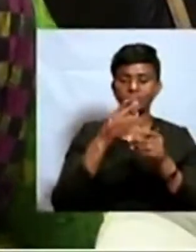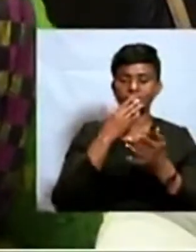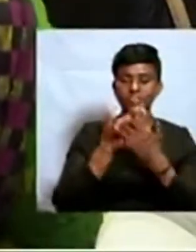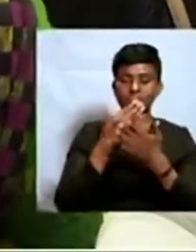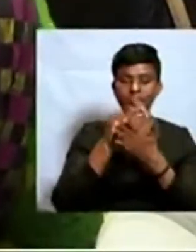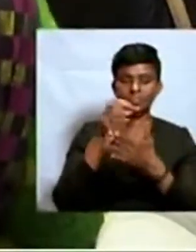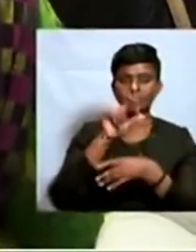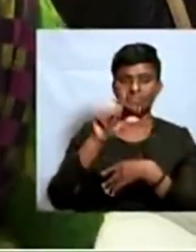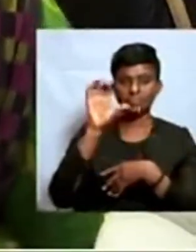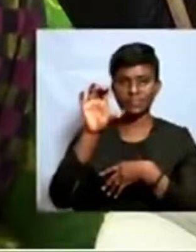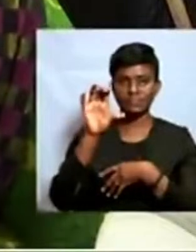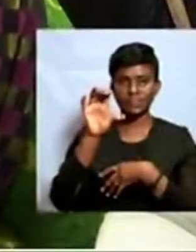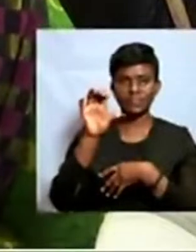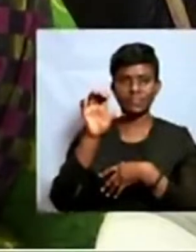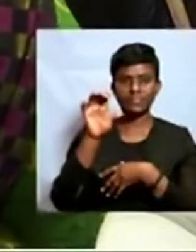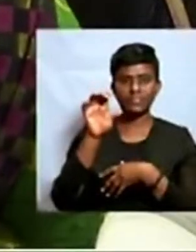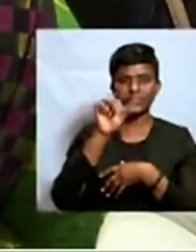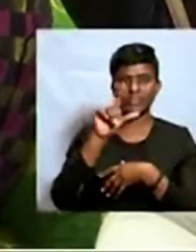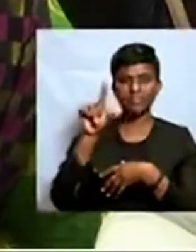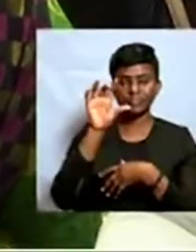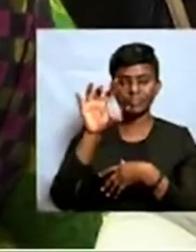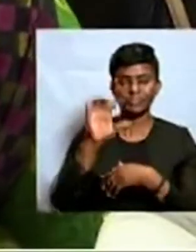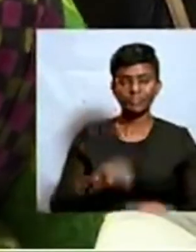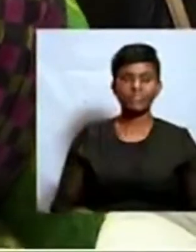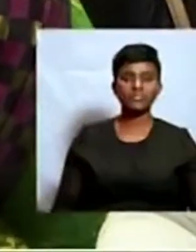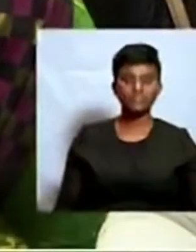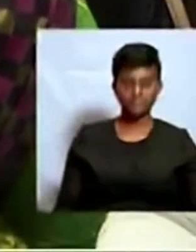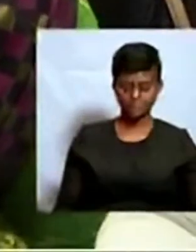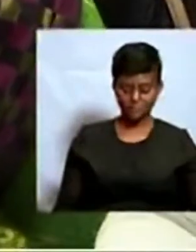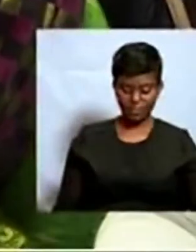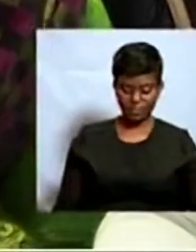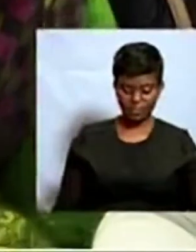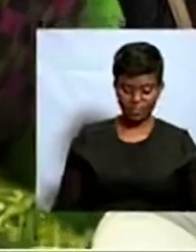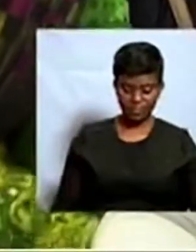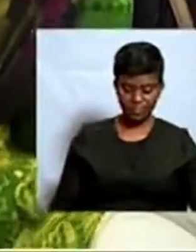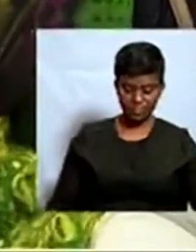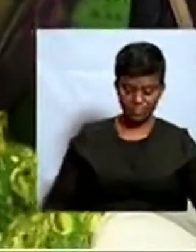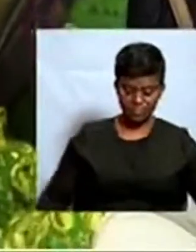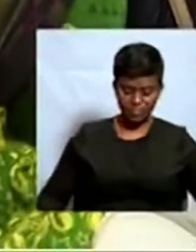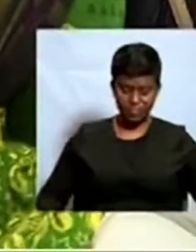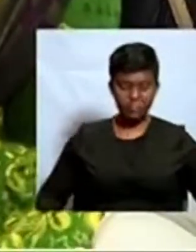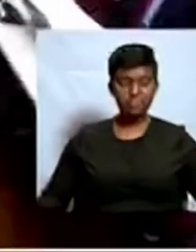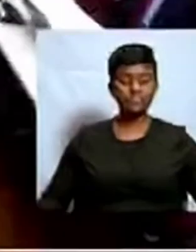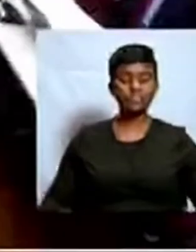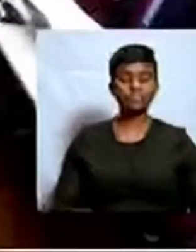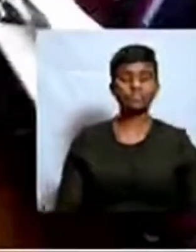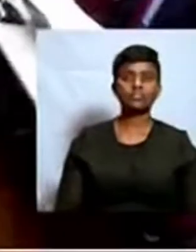Province.